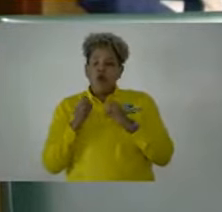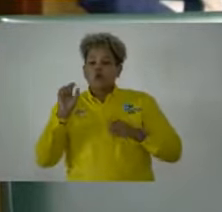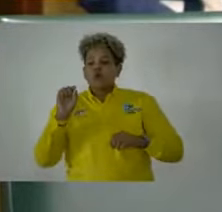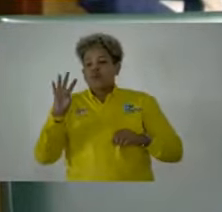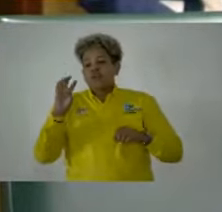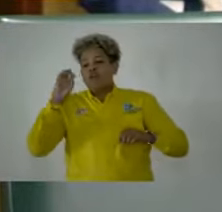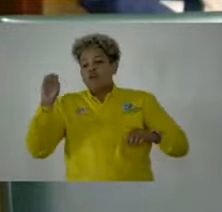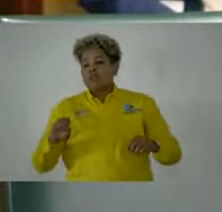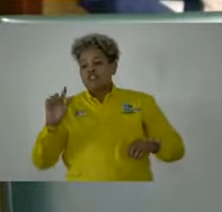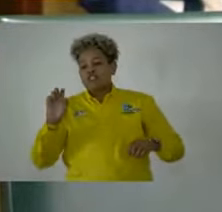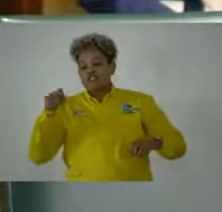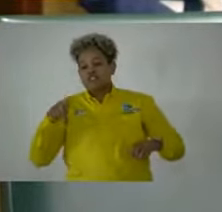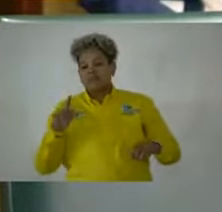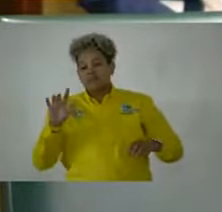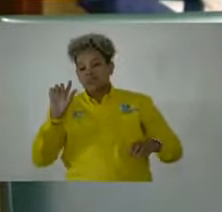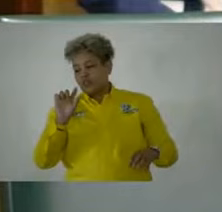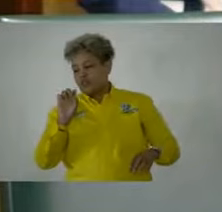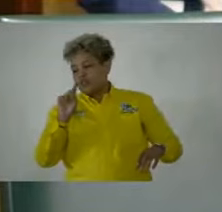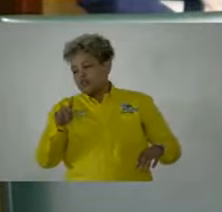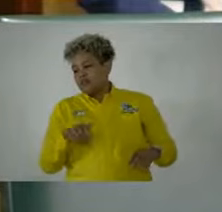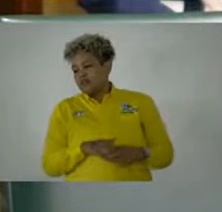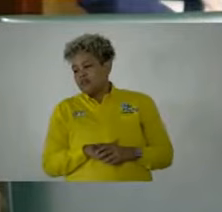24% of GDP.